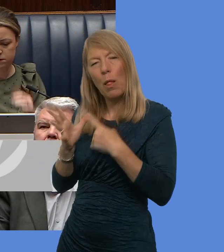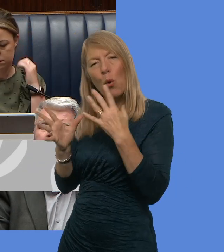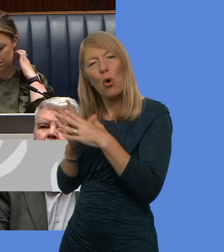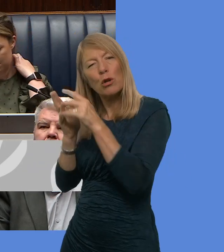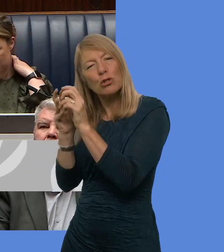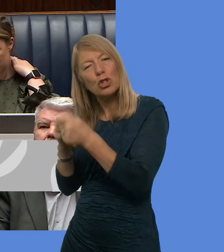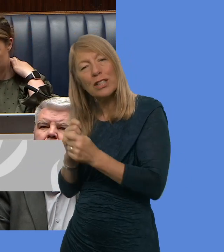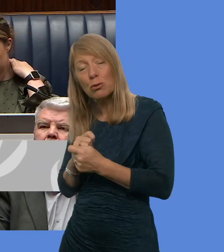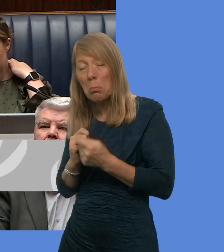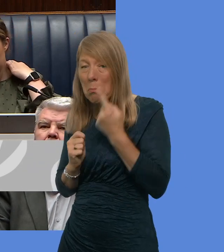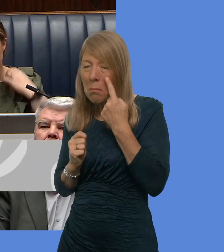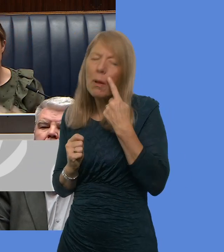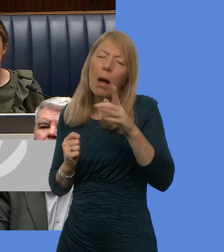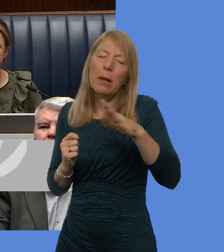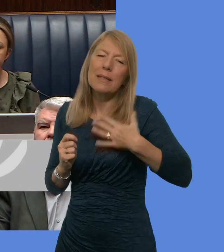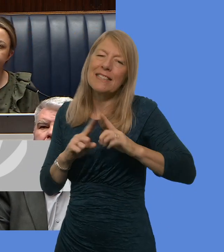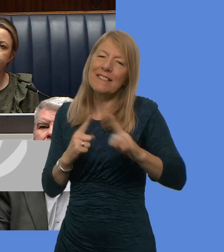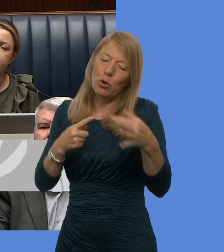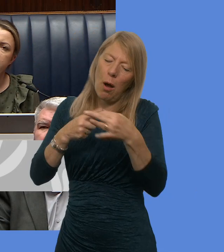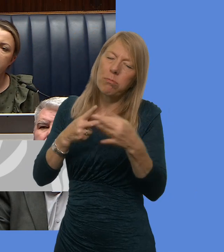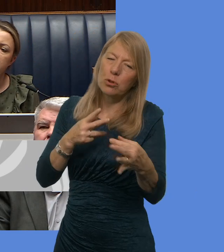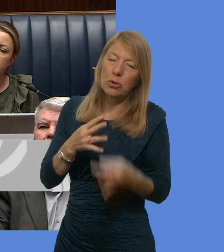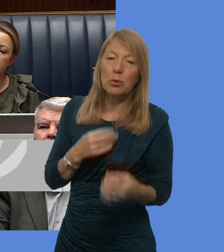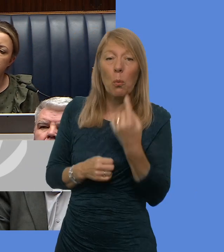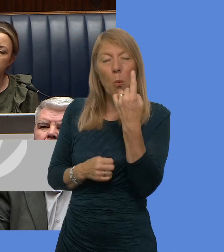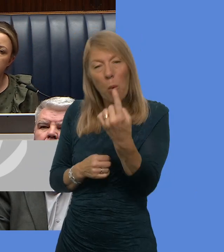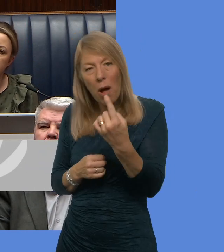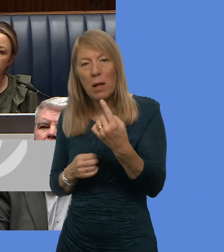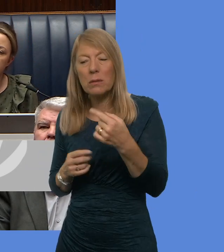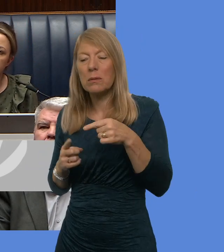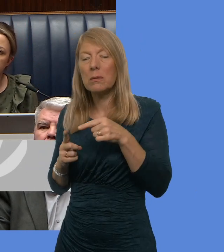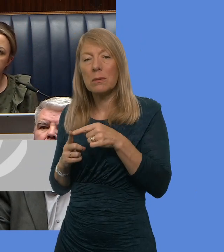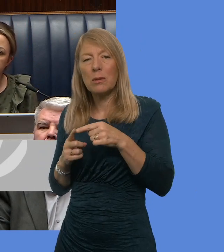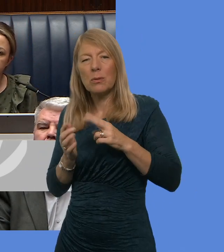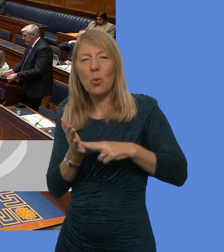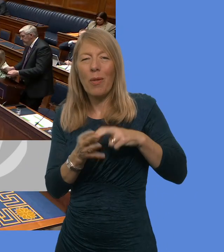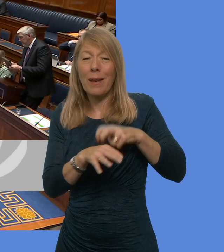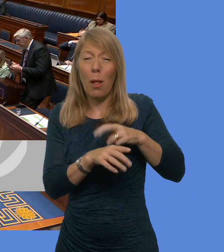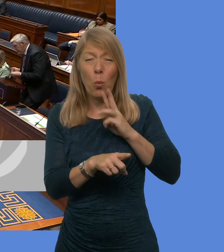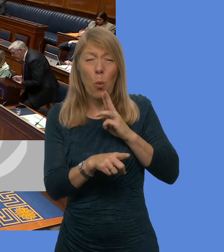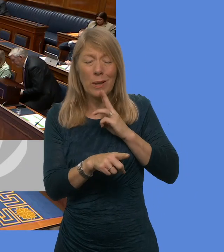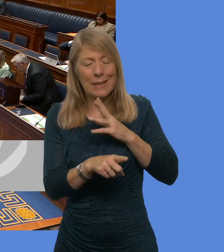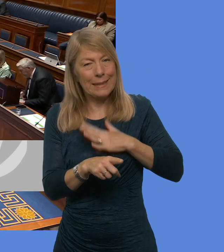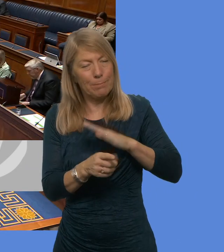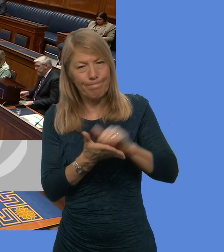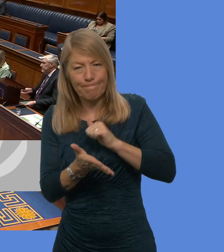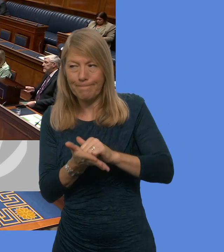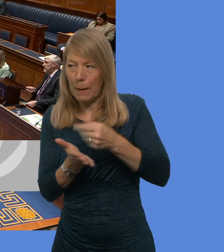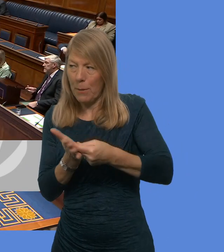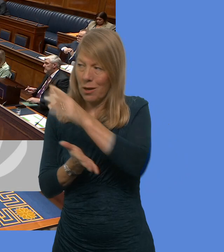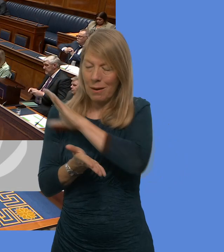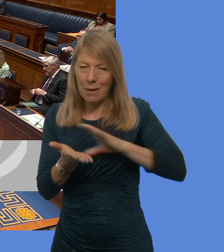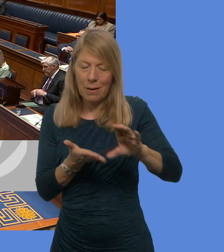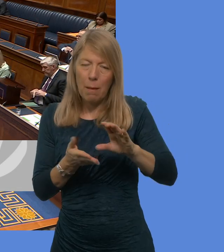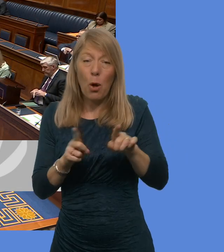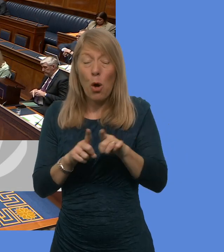suite of solutions we require in relation to a sustainable funding model for NI Water moving forward. Dr. Reagan. I thank the